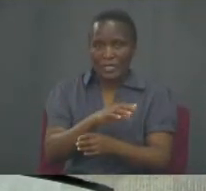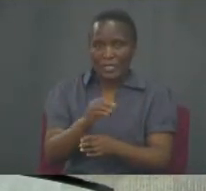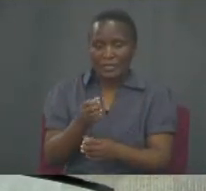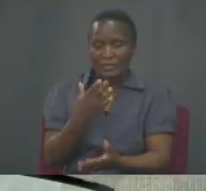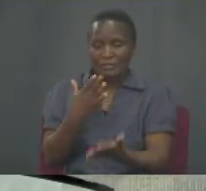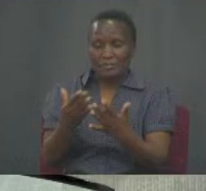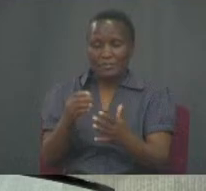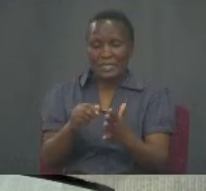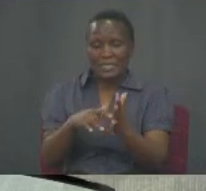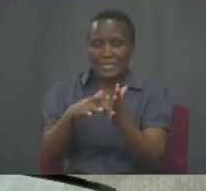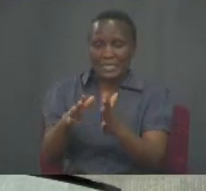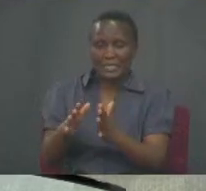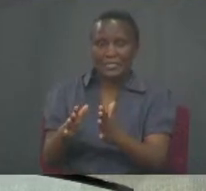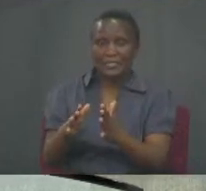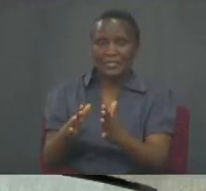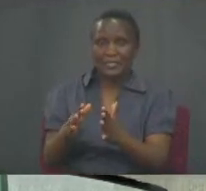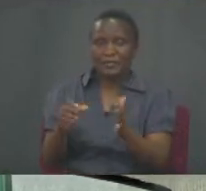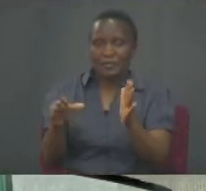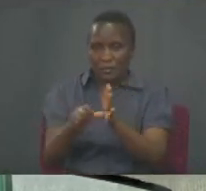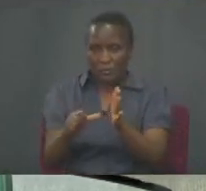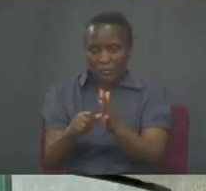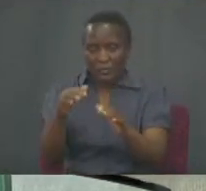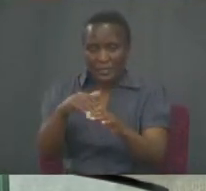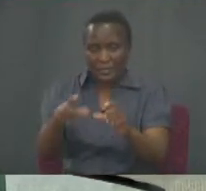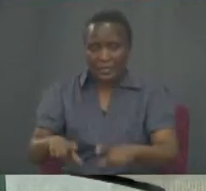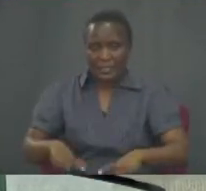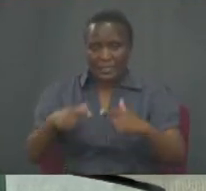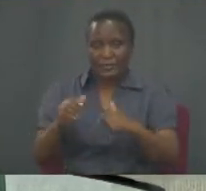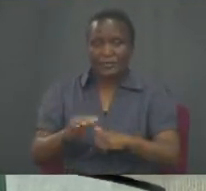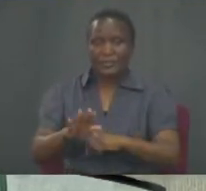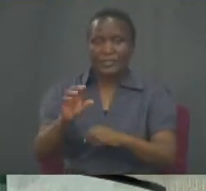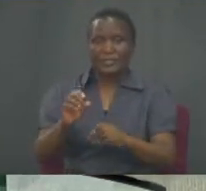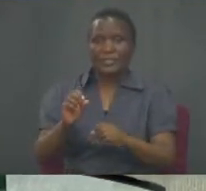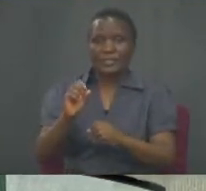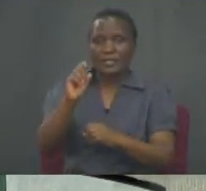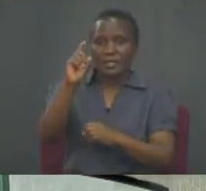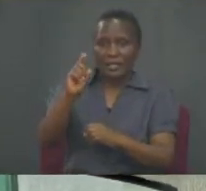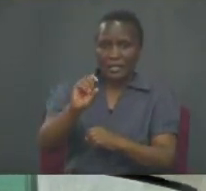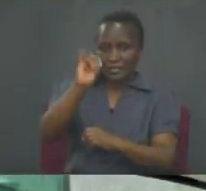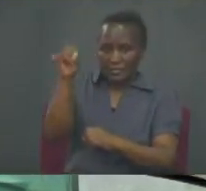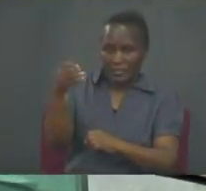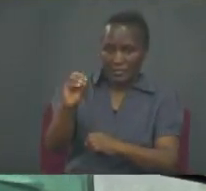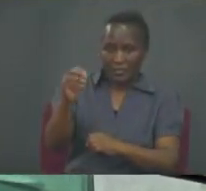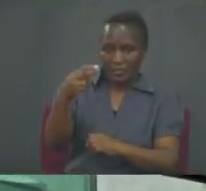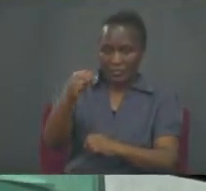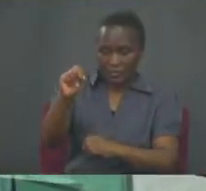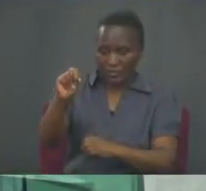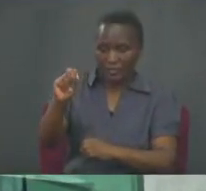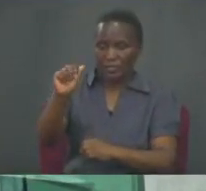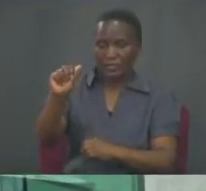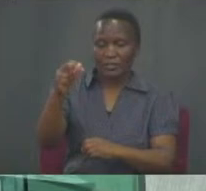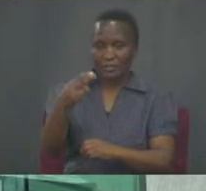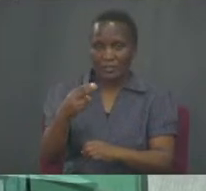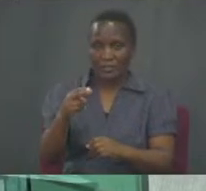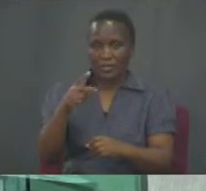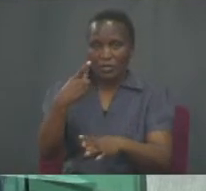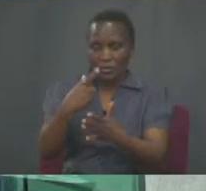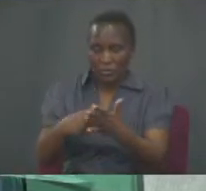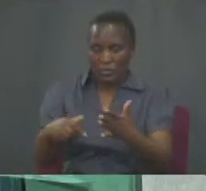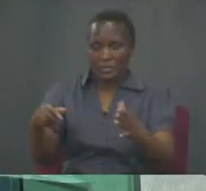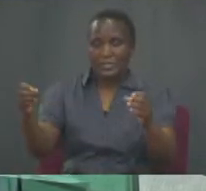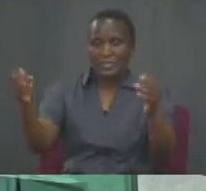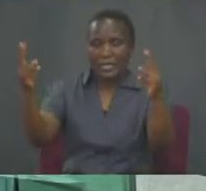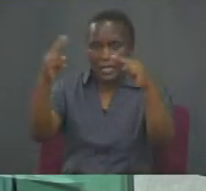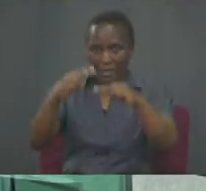Ask Jonah, he will tell you that when he went the other way, when he was supposed to go the other, God raised a storm. Chapter